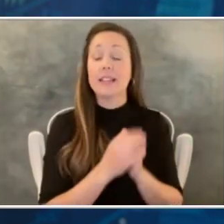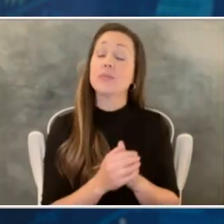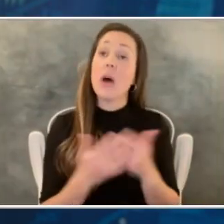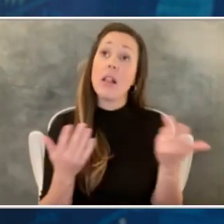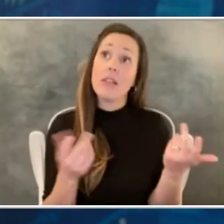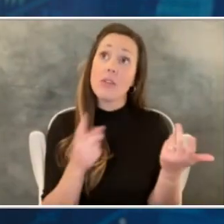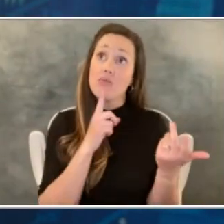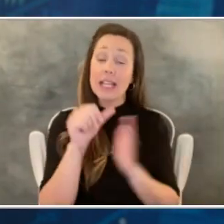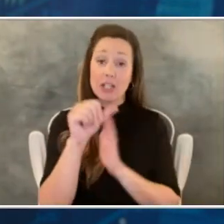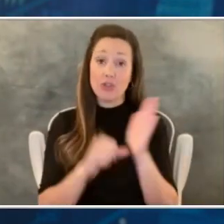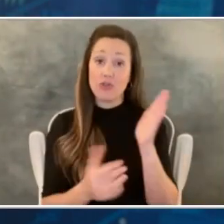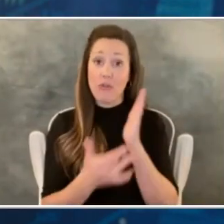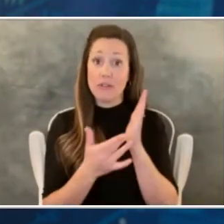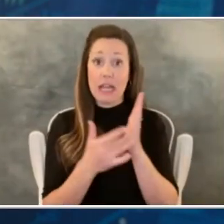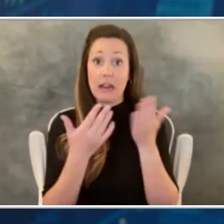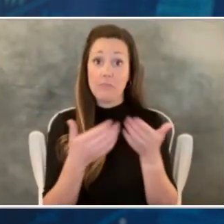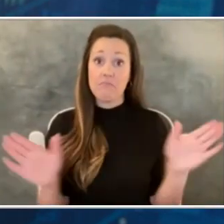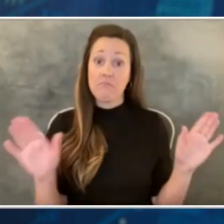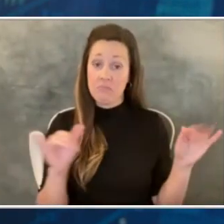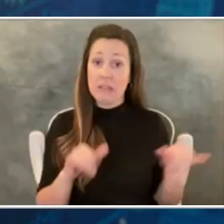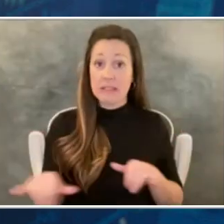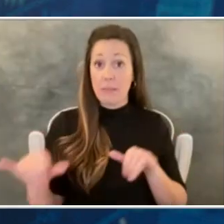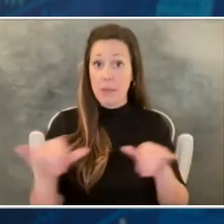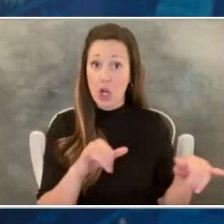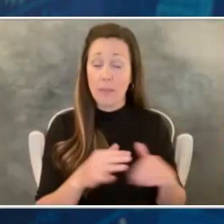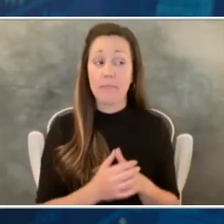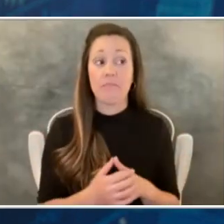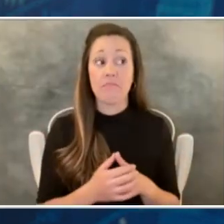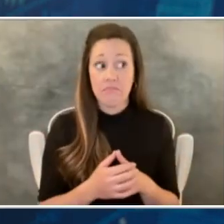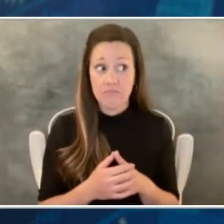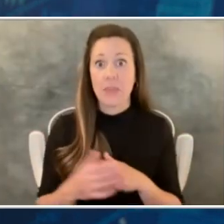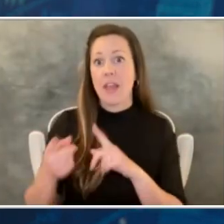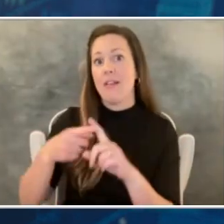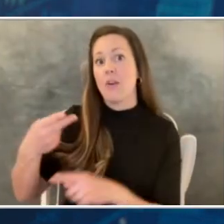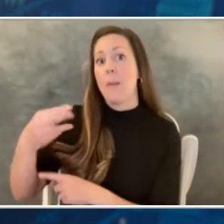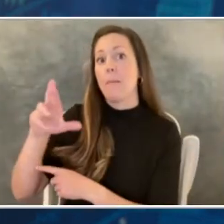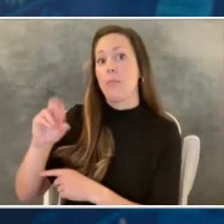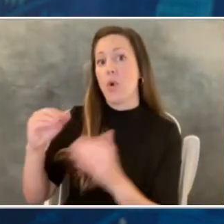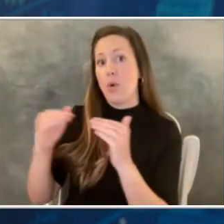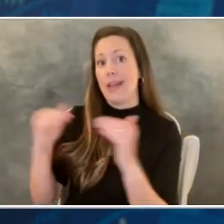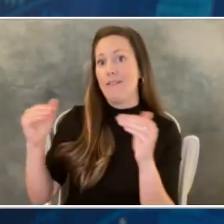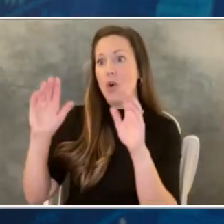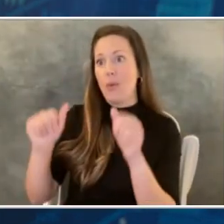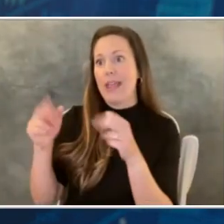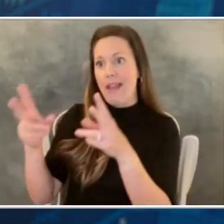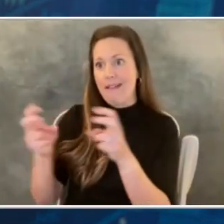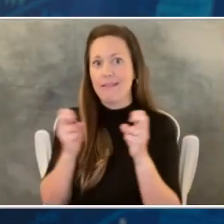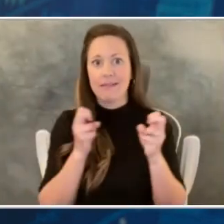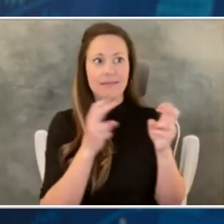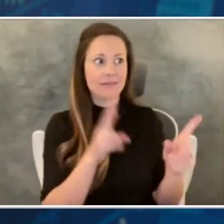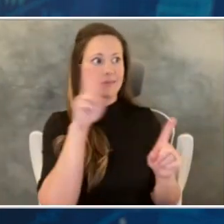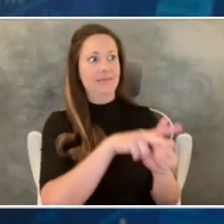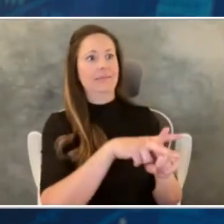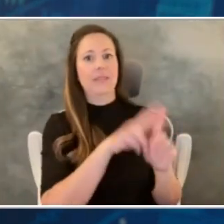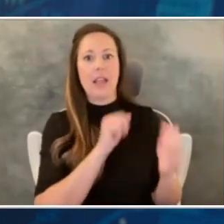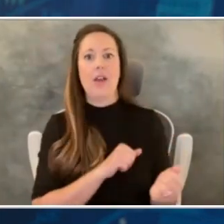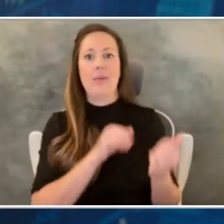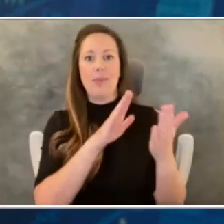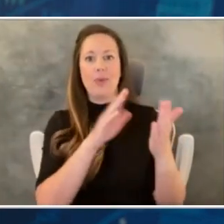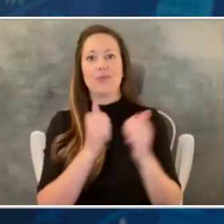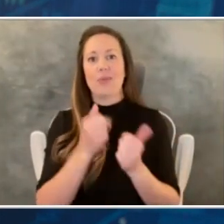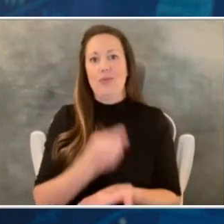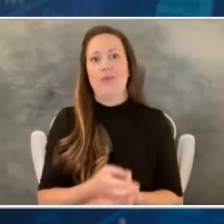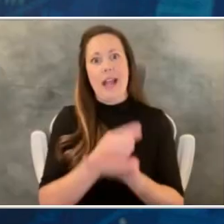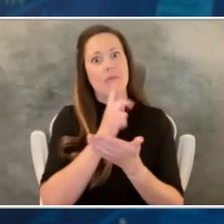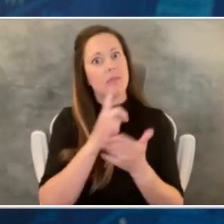I would say the biggest thing that we can kind of extrapolate from the pro level is our approach to rehab. how aggressive we are. We really try surgically